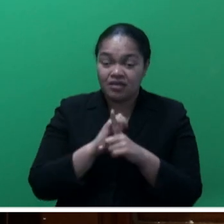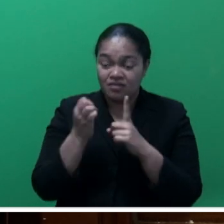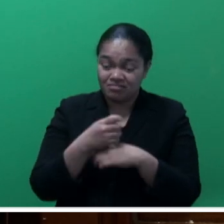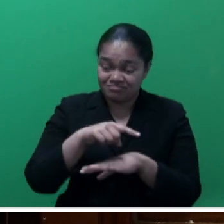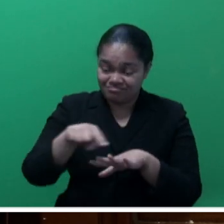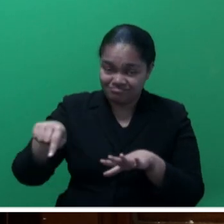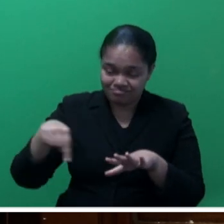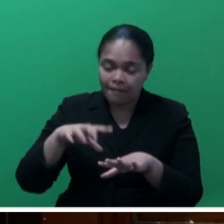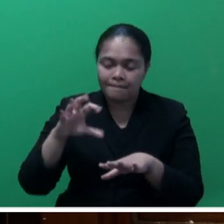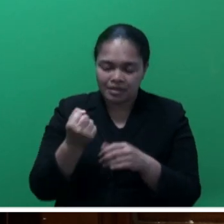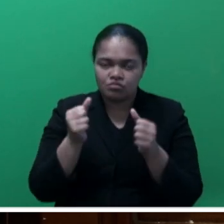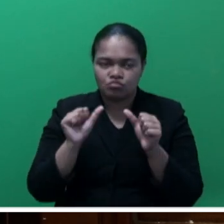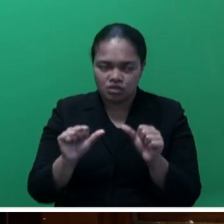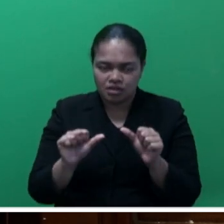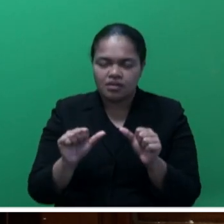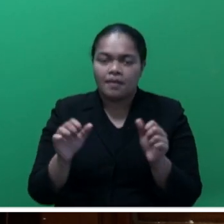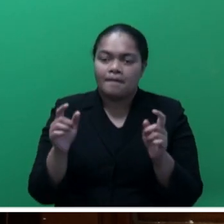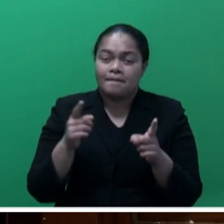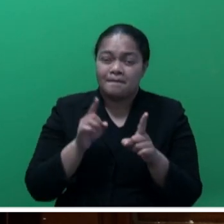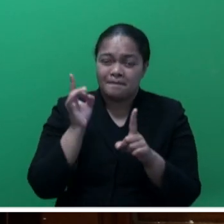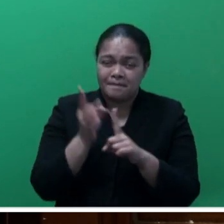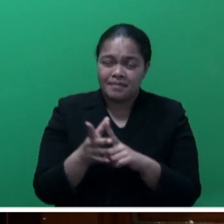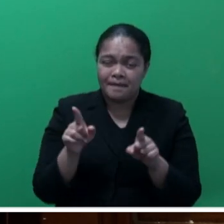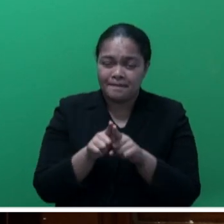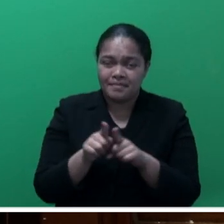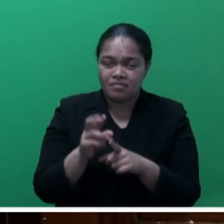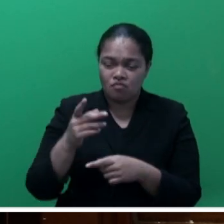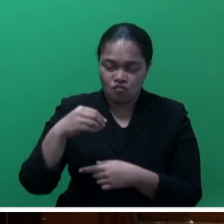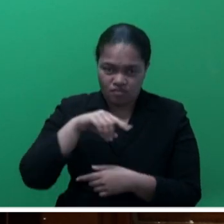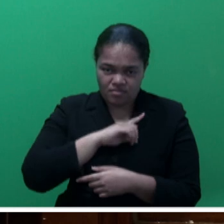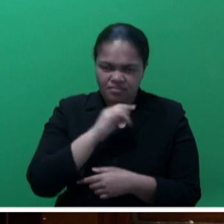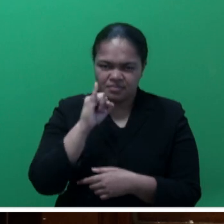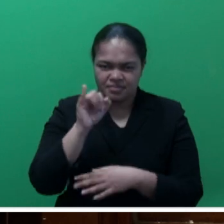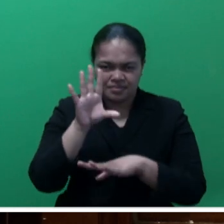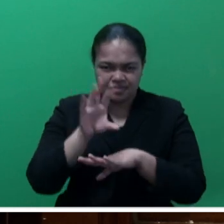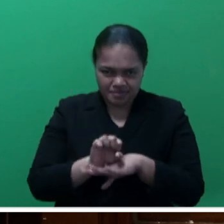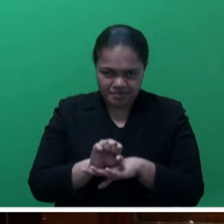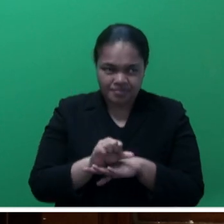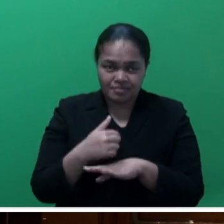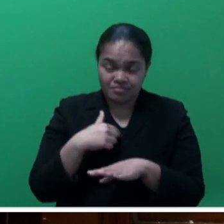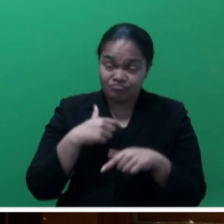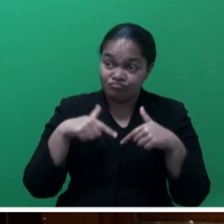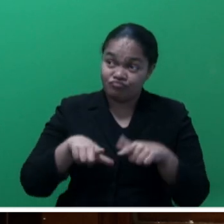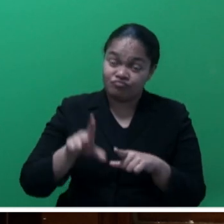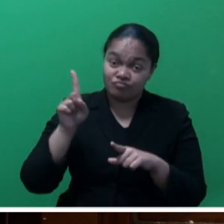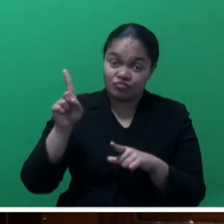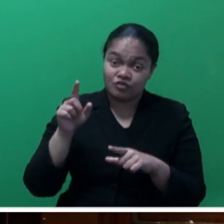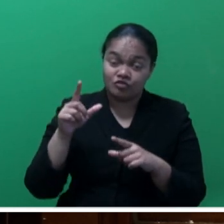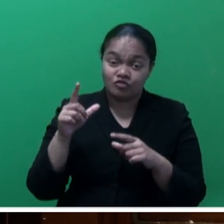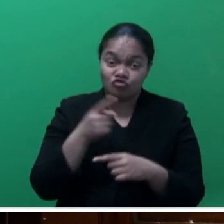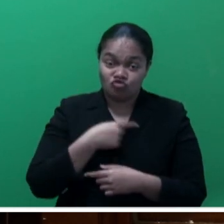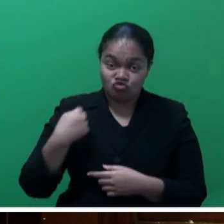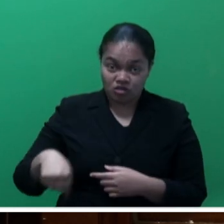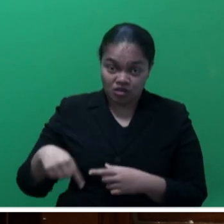Unfortunately, many of us have bad habits. On my trips to China and Japan,